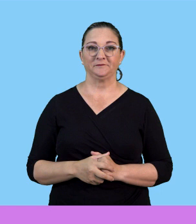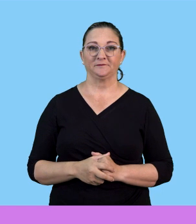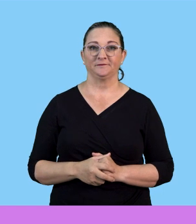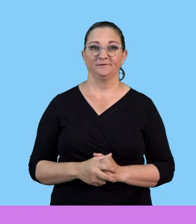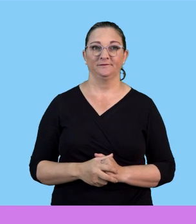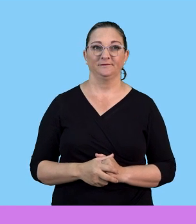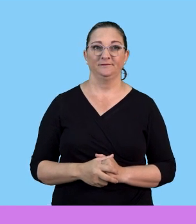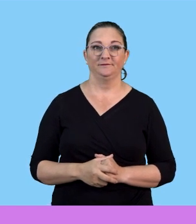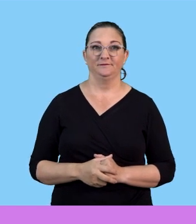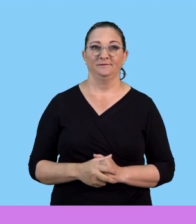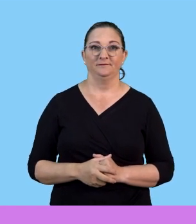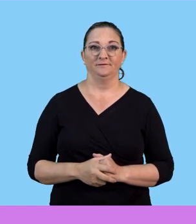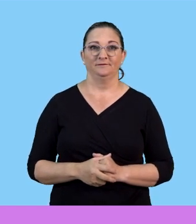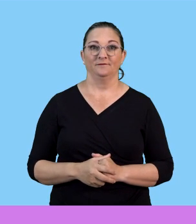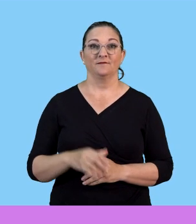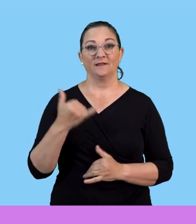R19.12.